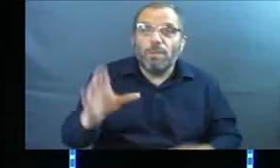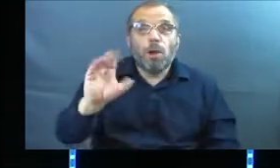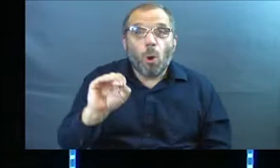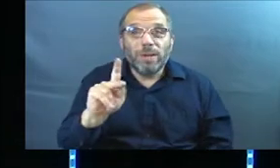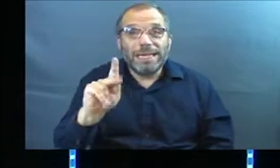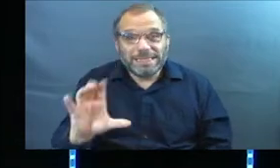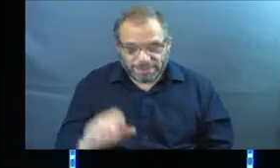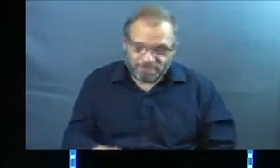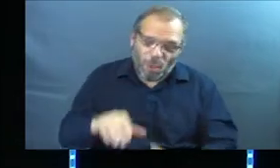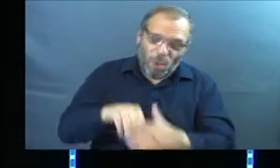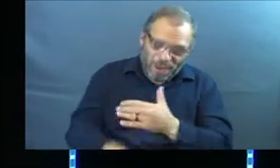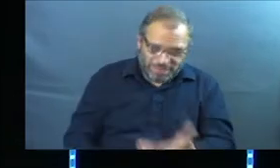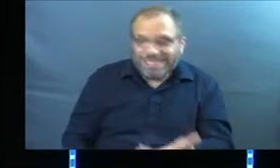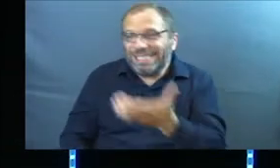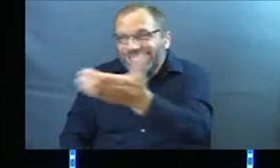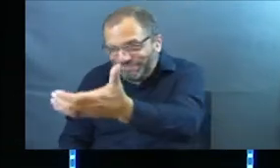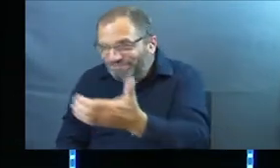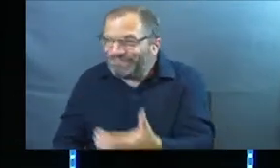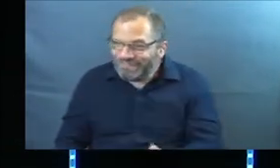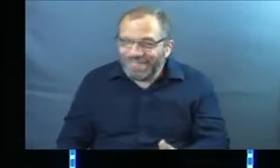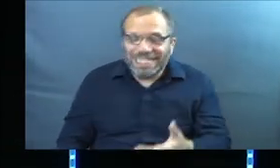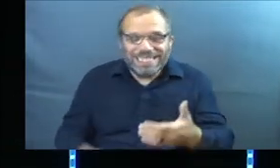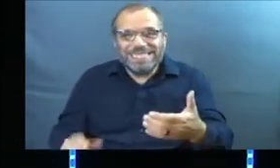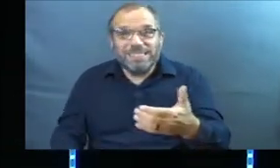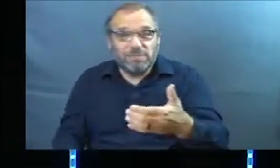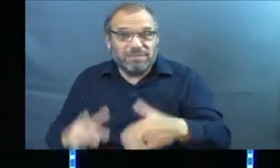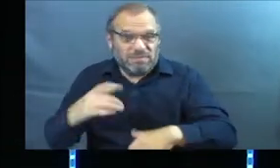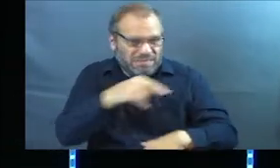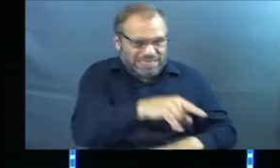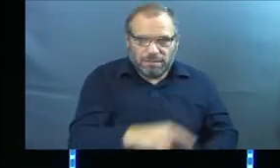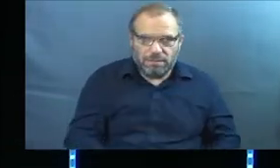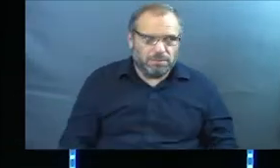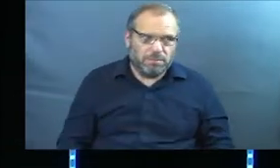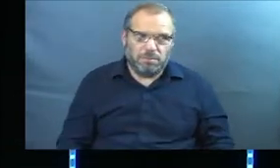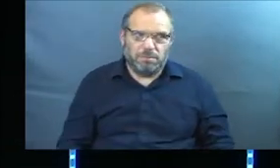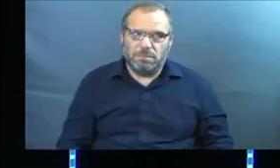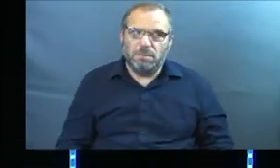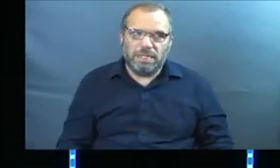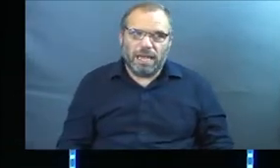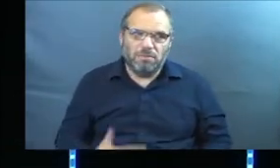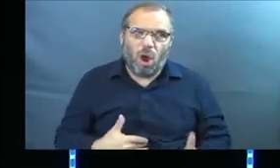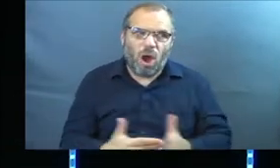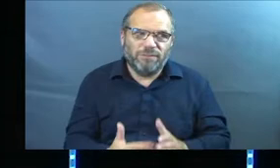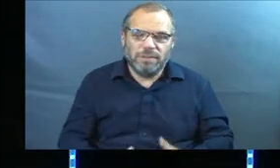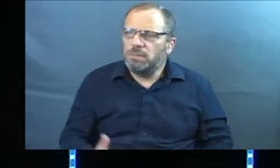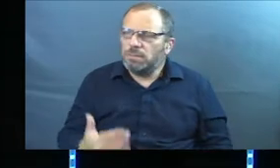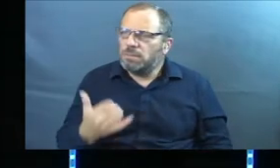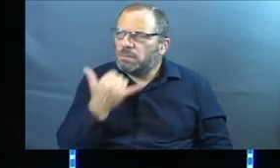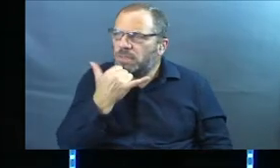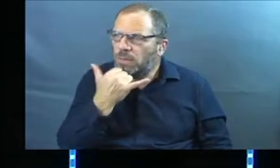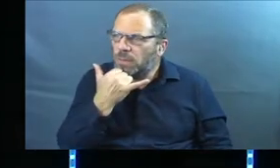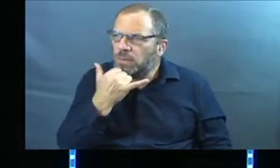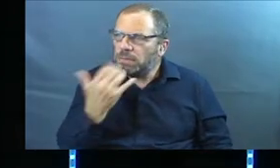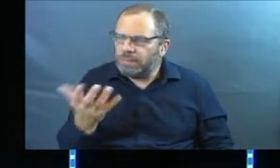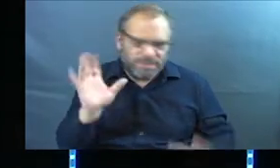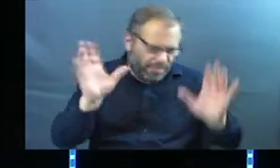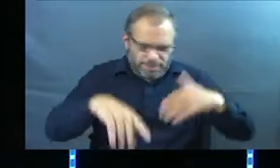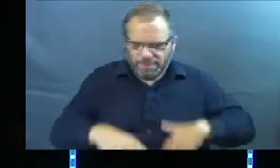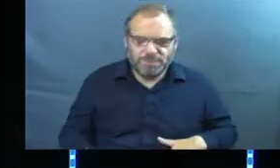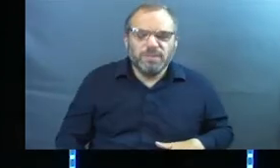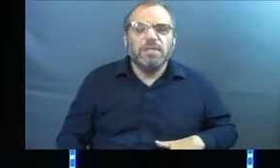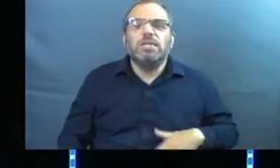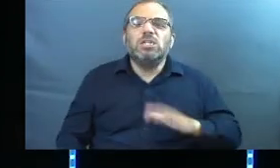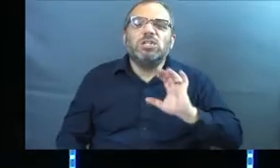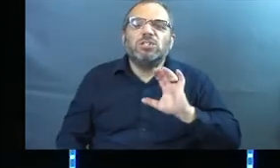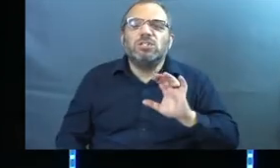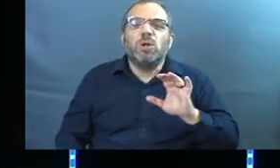City. Went in there. When I told the guy what was going on, the store I'd been to, he was like, ah, yeah, we get that pretty often. I was like, what does that even mean, dude? And he was like,